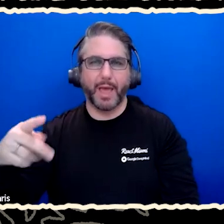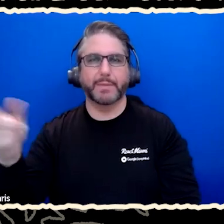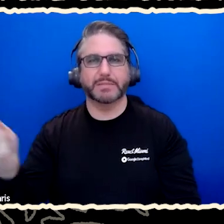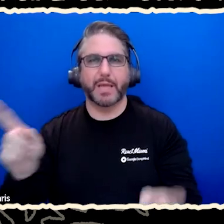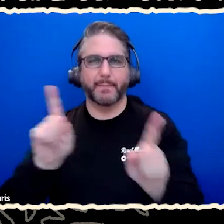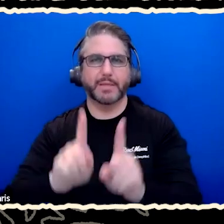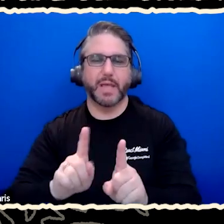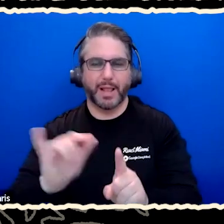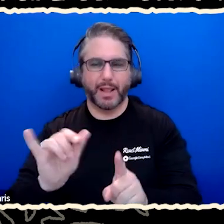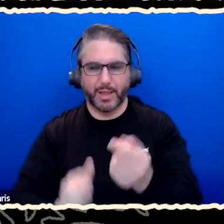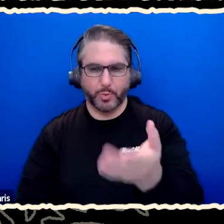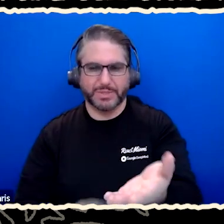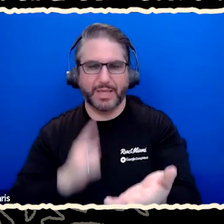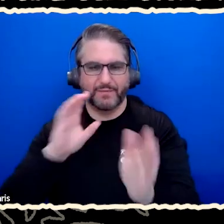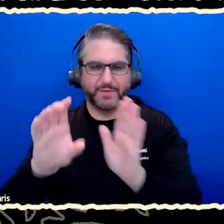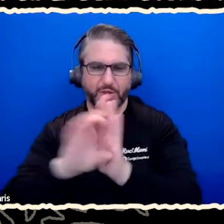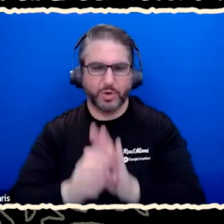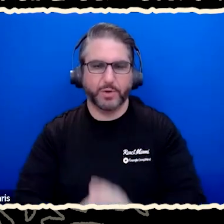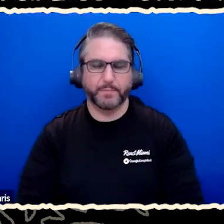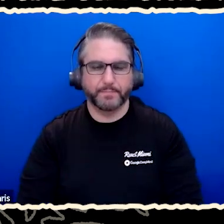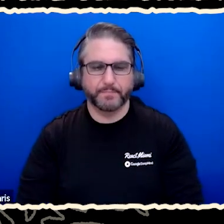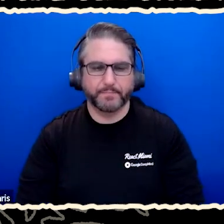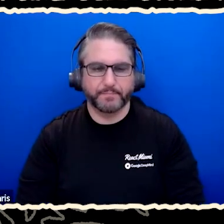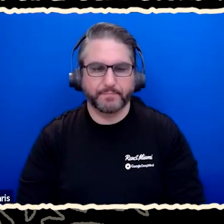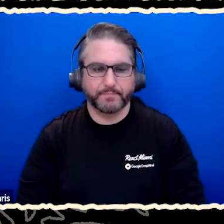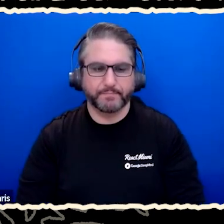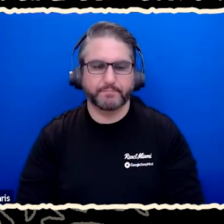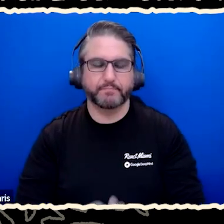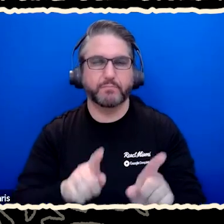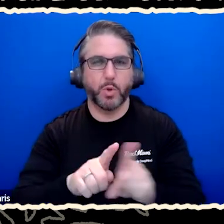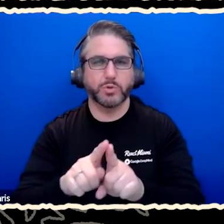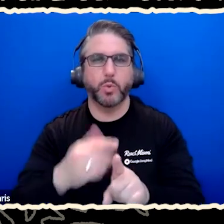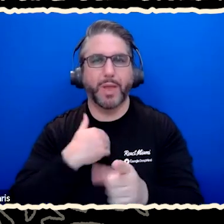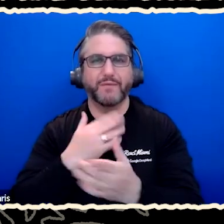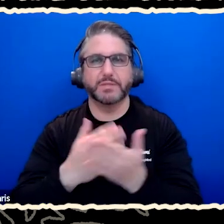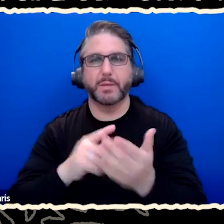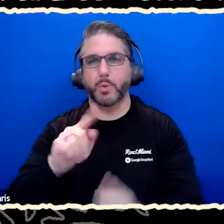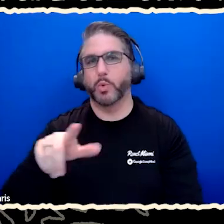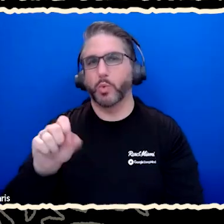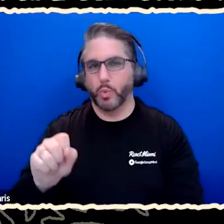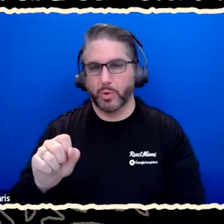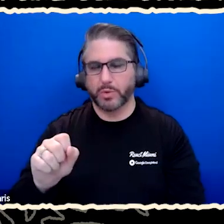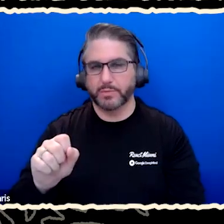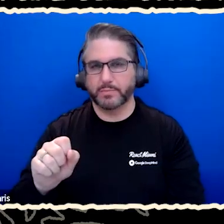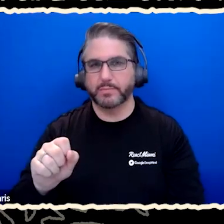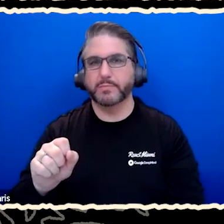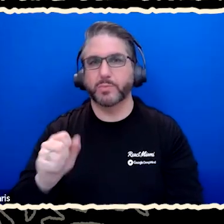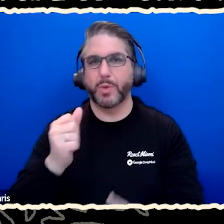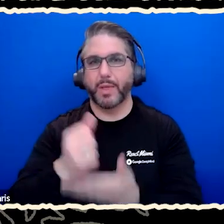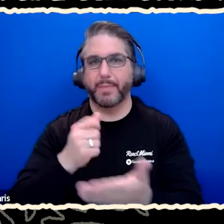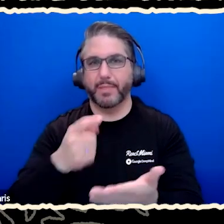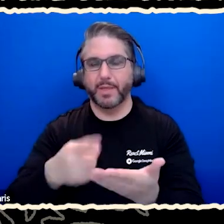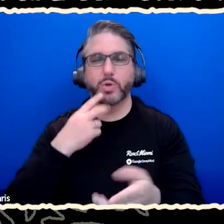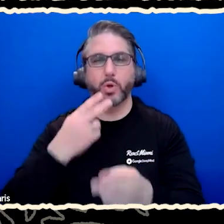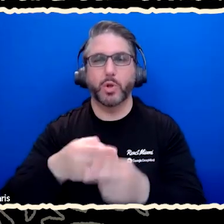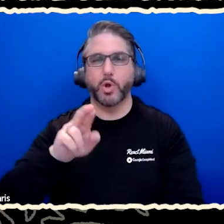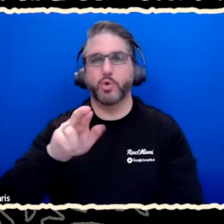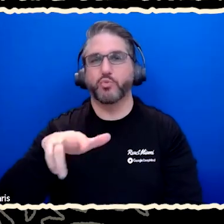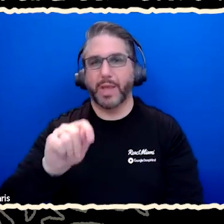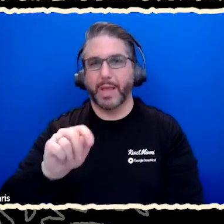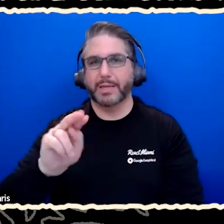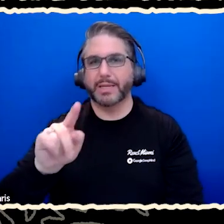shown in the figure. There is also a set of tools that materialize this concept, and it's also called React Native